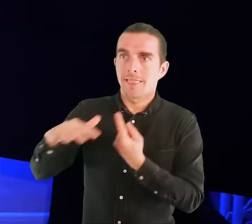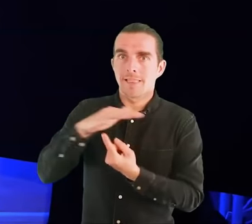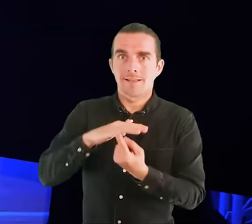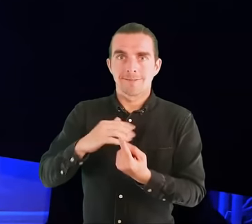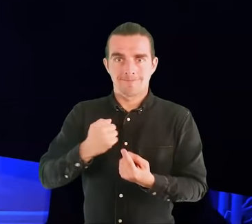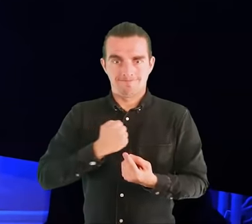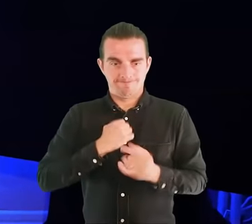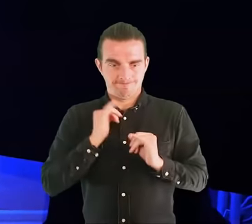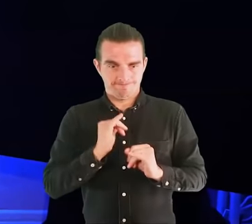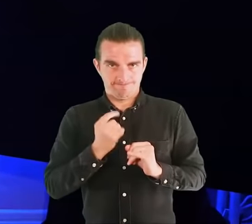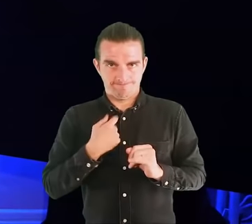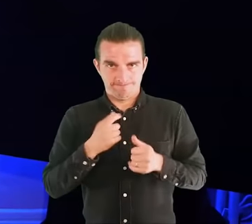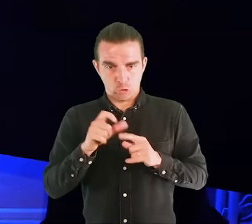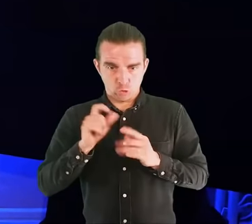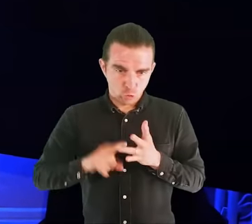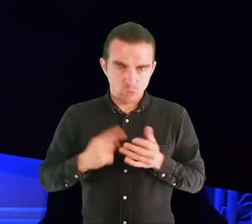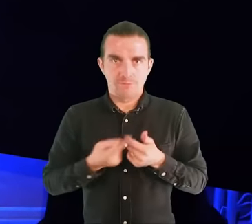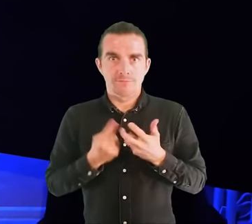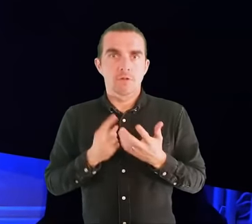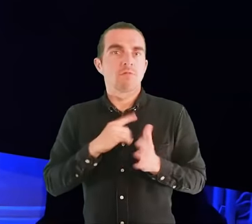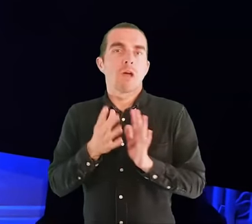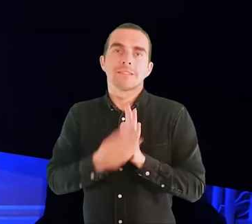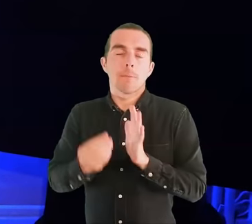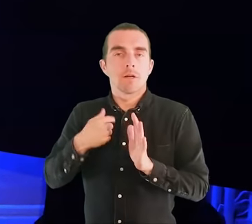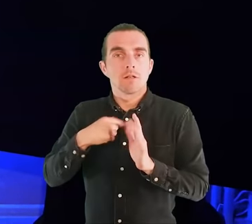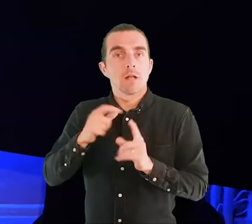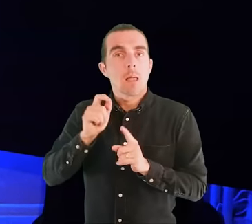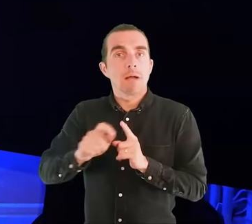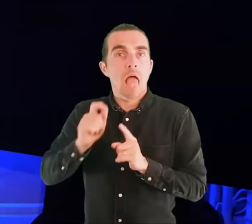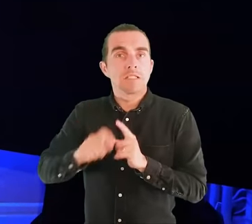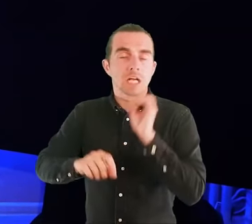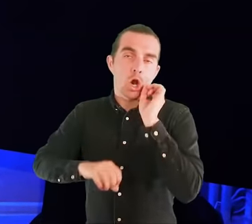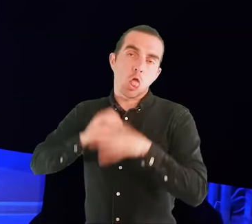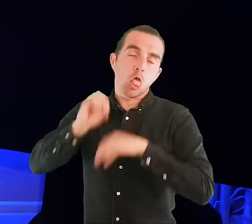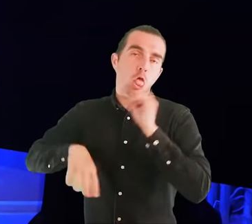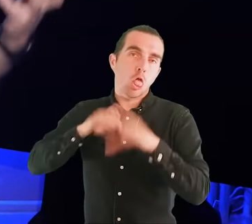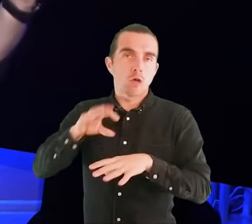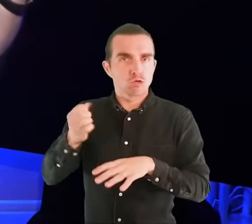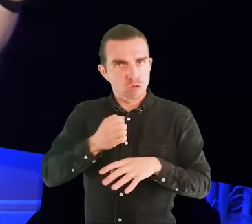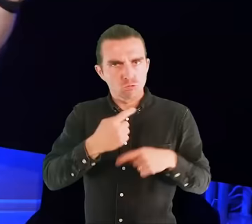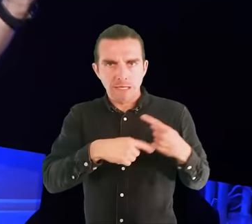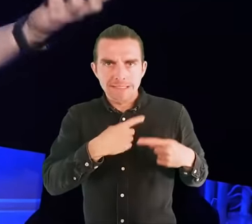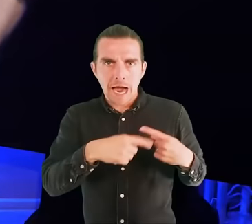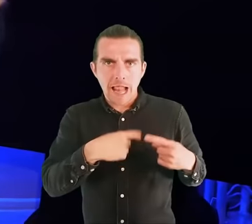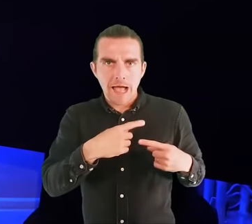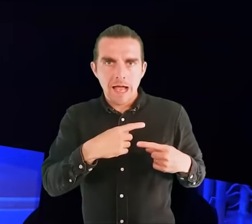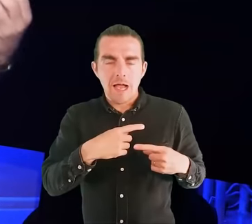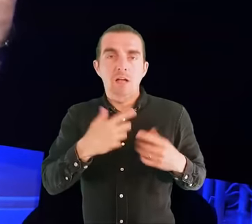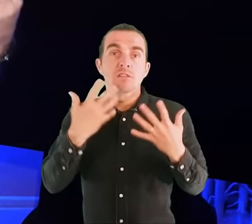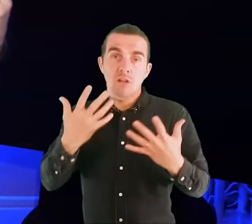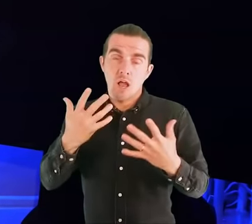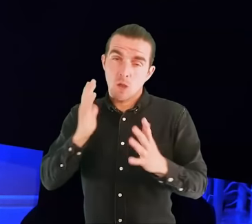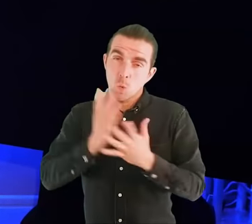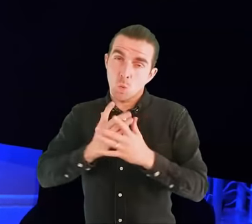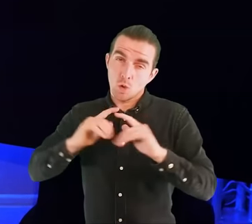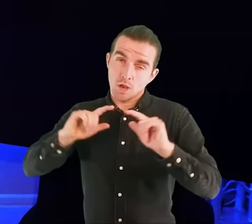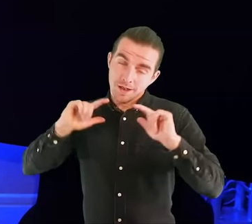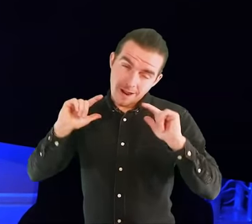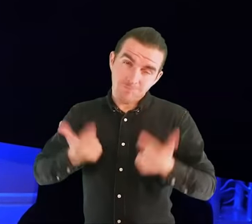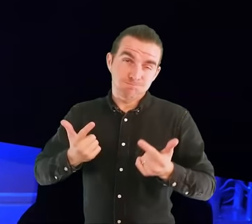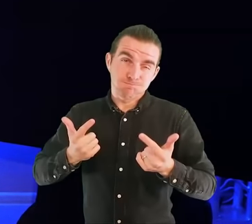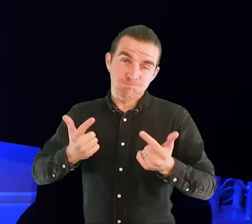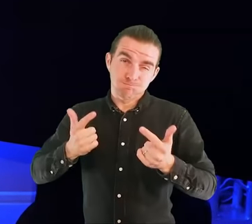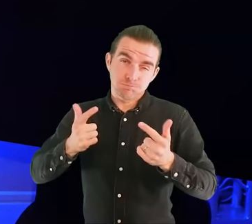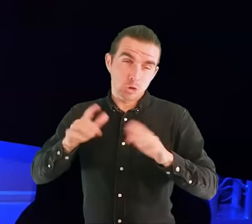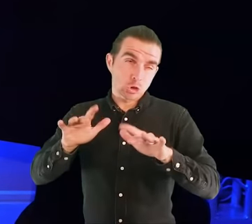Pacific Ocean, which is 3 times the size of France. Tomorrow, if we live radically